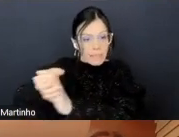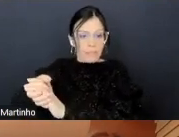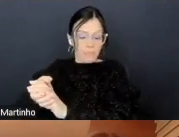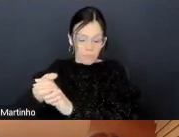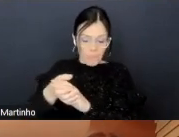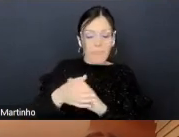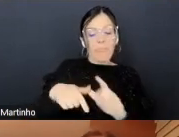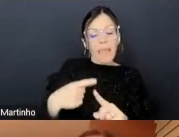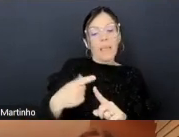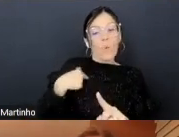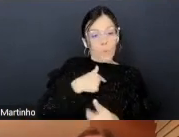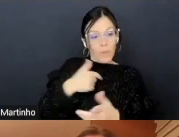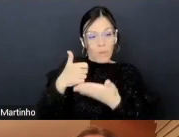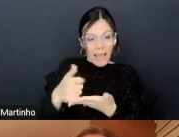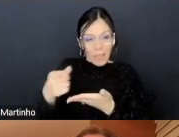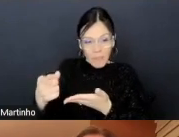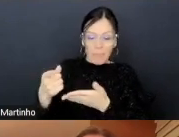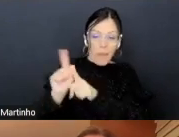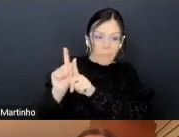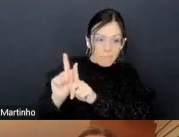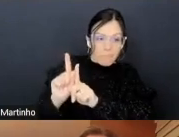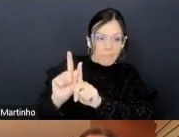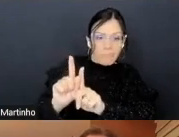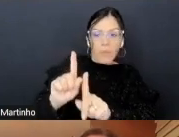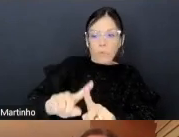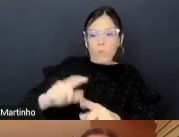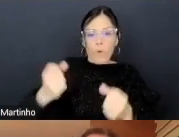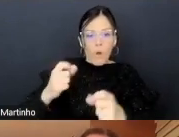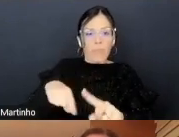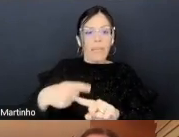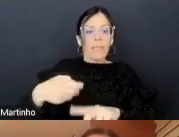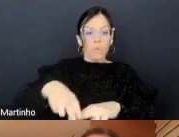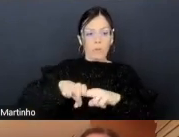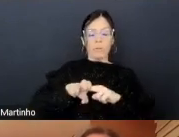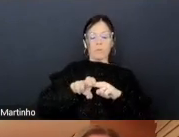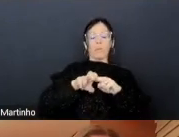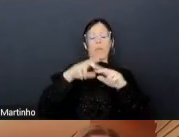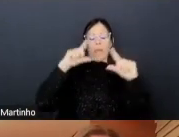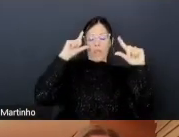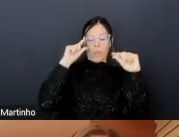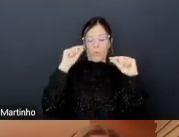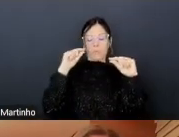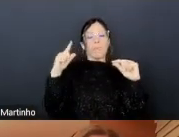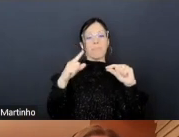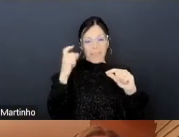we would help him to the car and he would lean back on the seat and close his eyes in pain